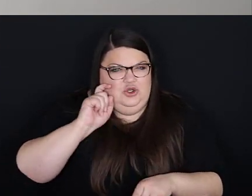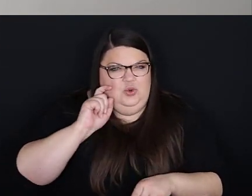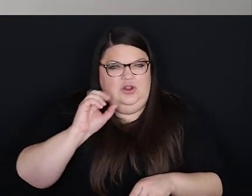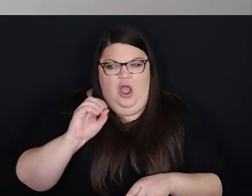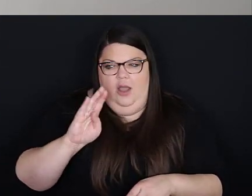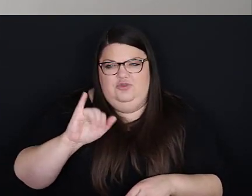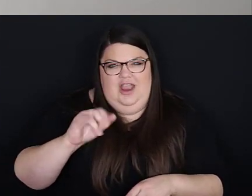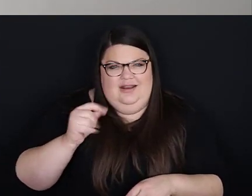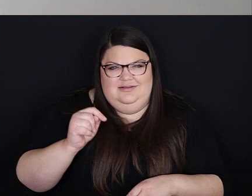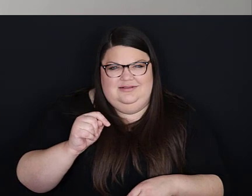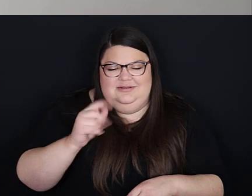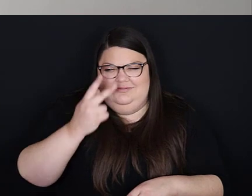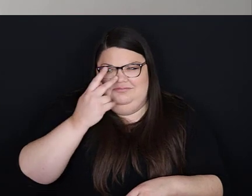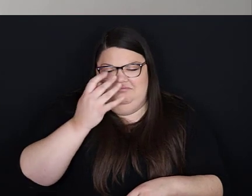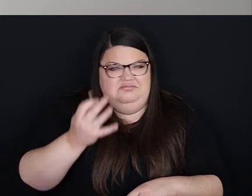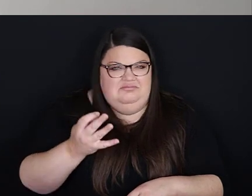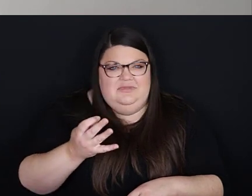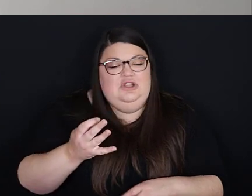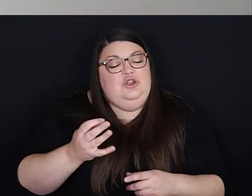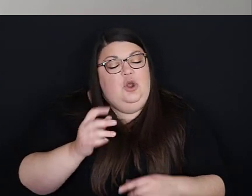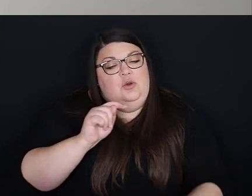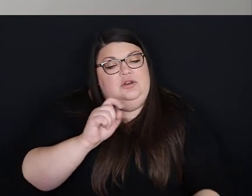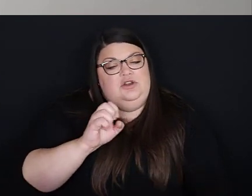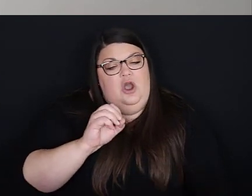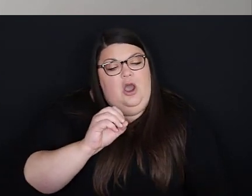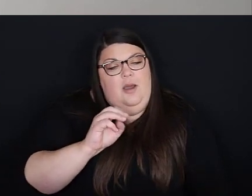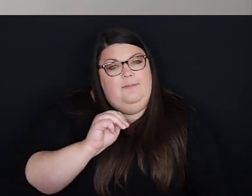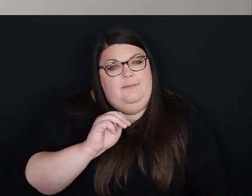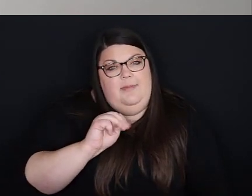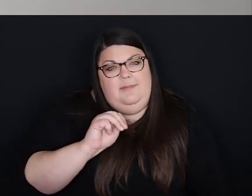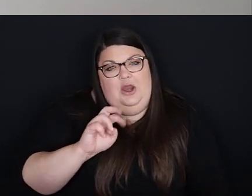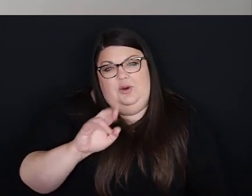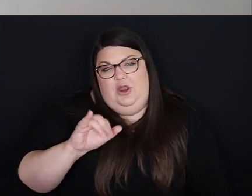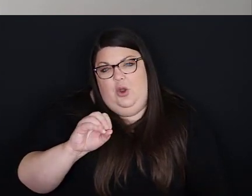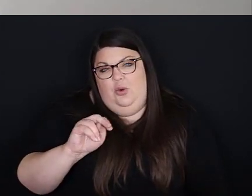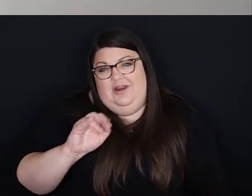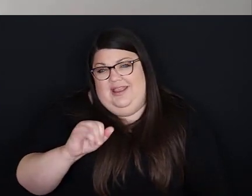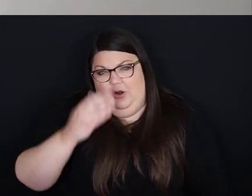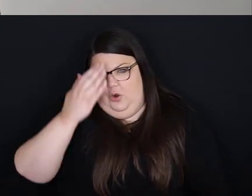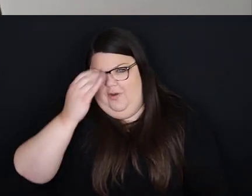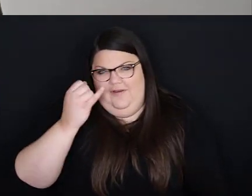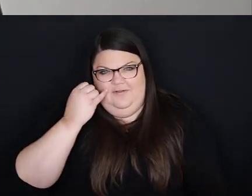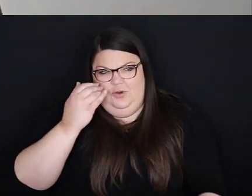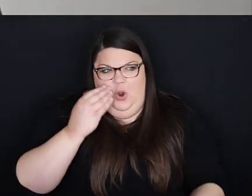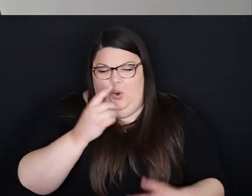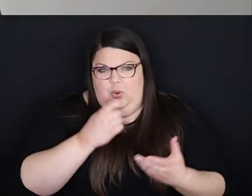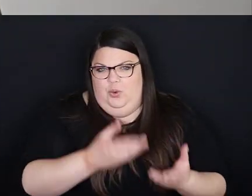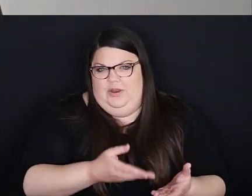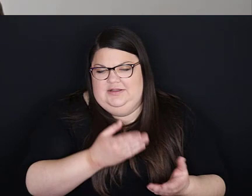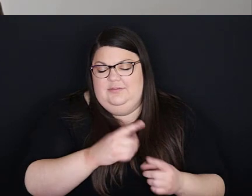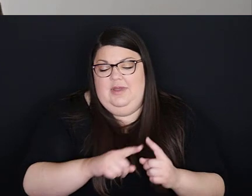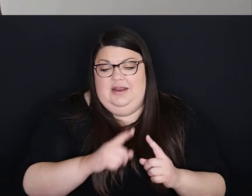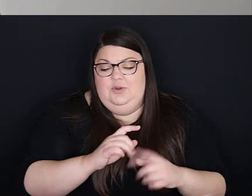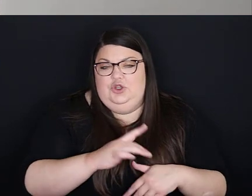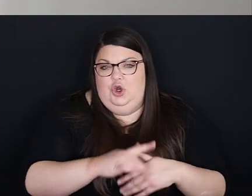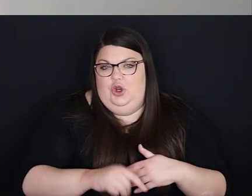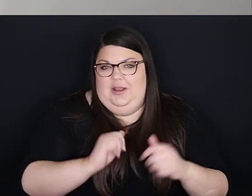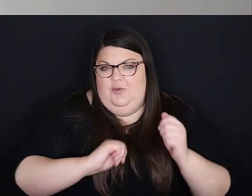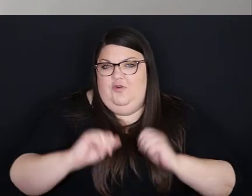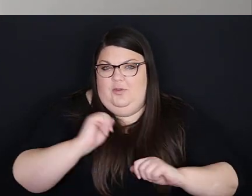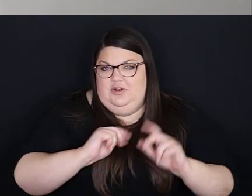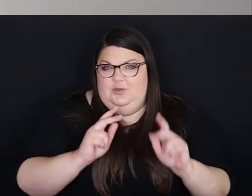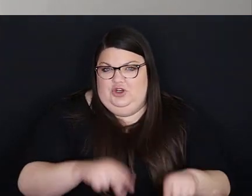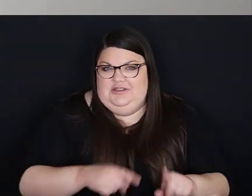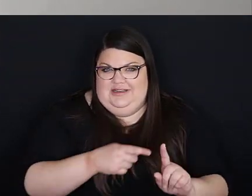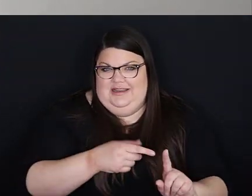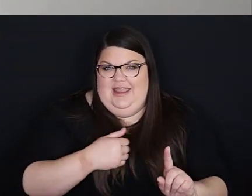So Tom Marioni, I don't know if you all know who he is, but he was another early performance person.